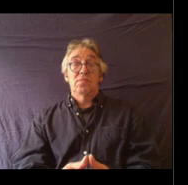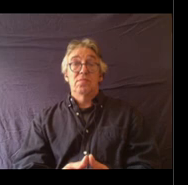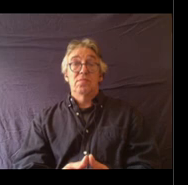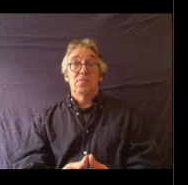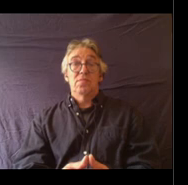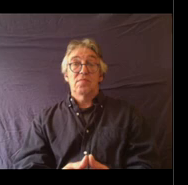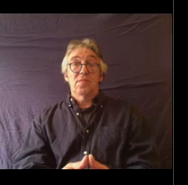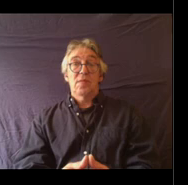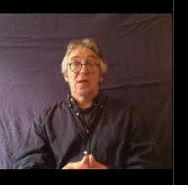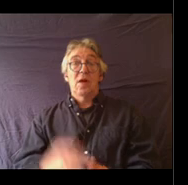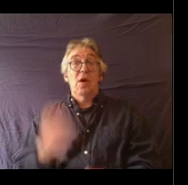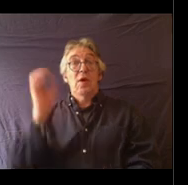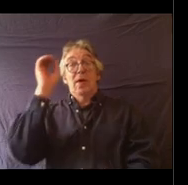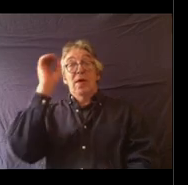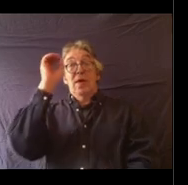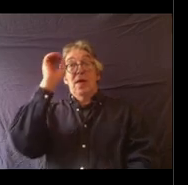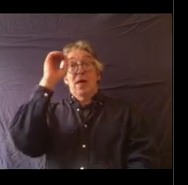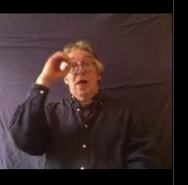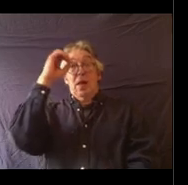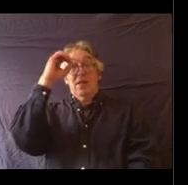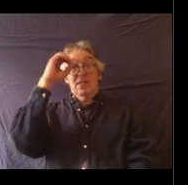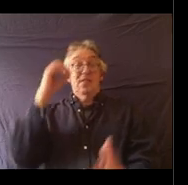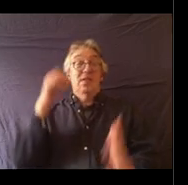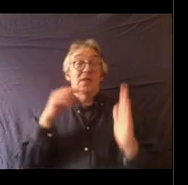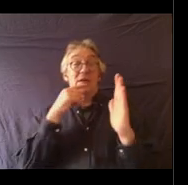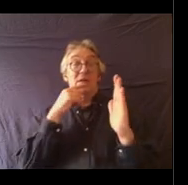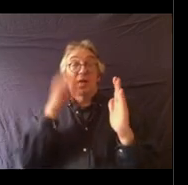Mentioned in this recital